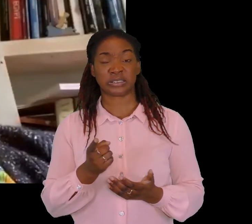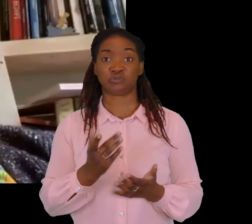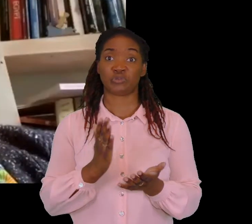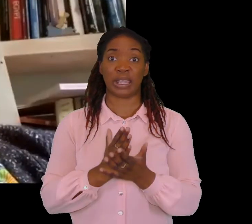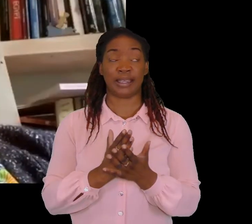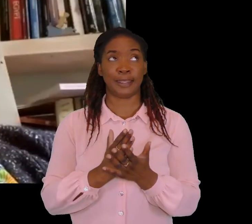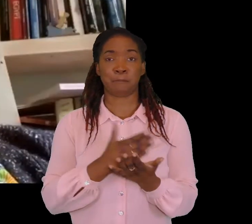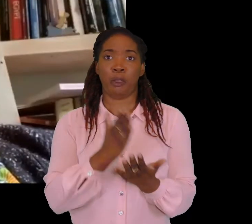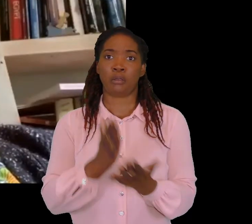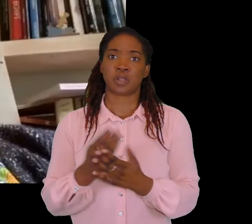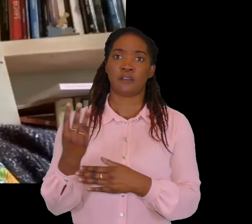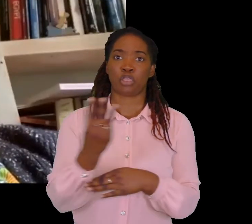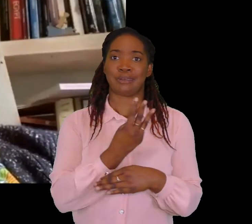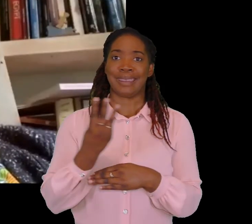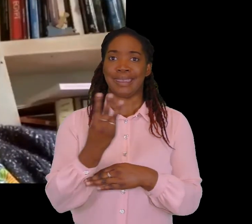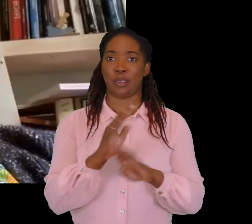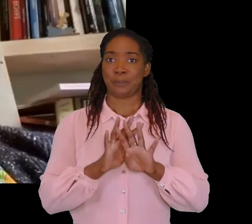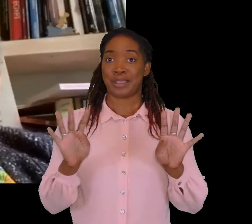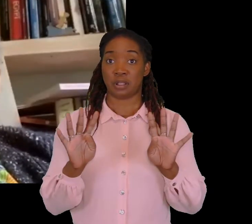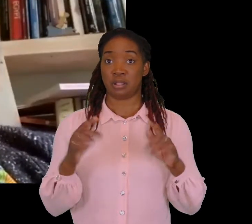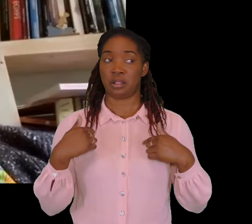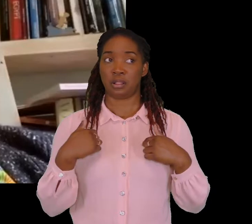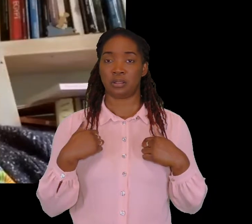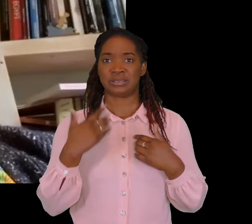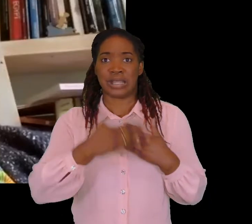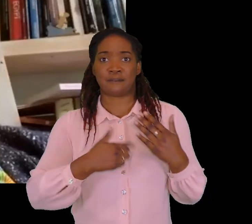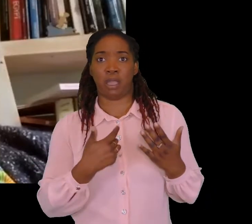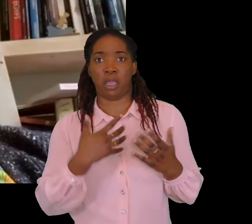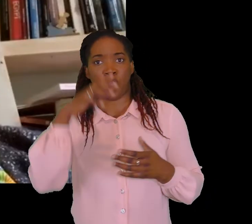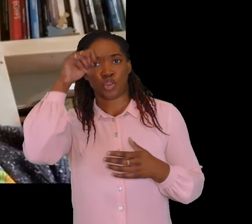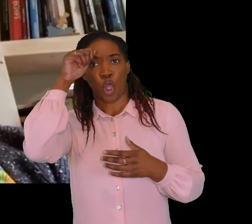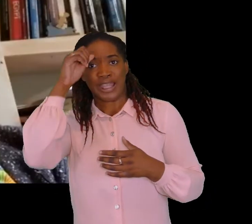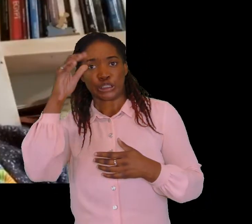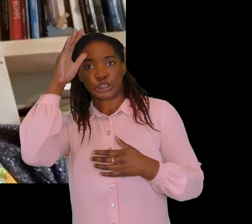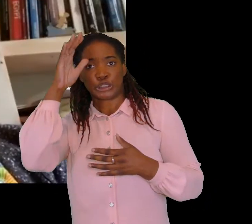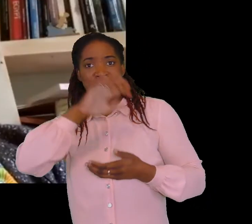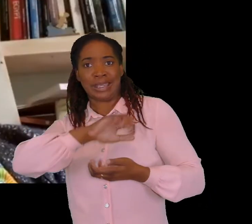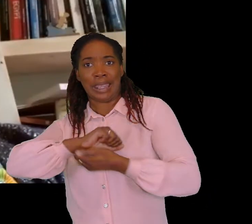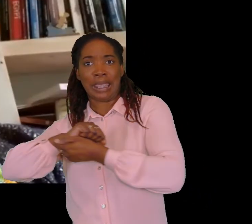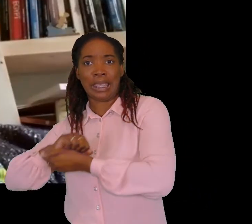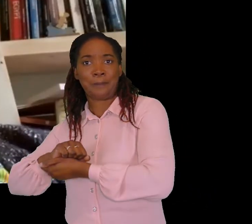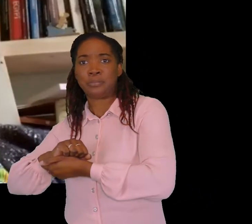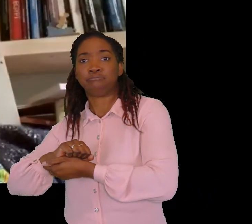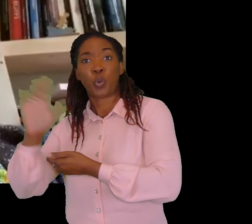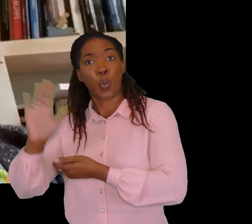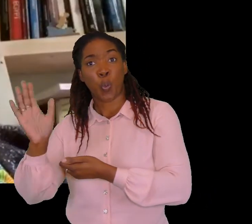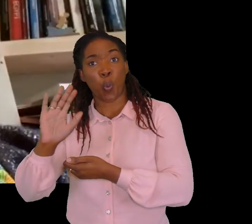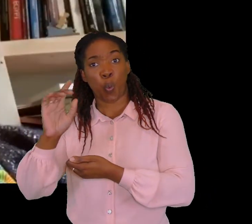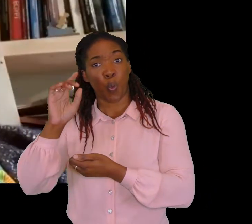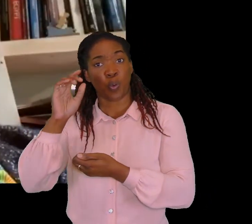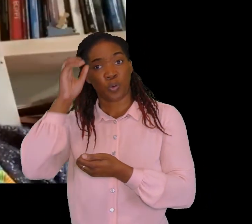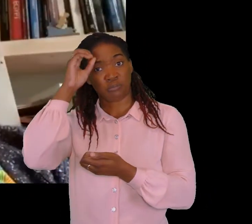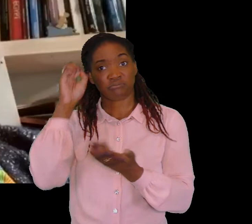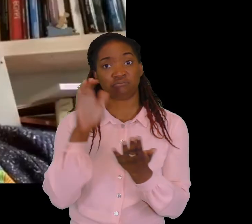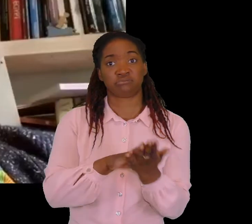us, is we didn't keep the knowledge to ourselves. We were always, we always wanted